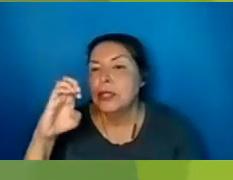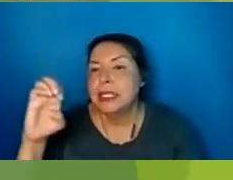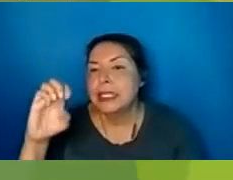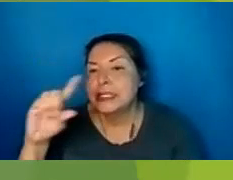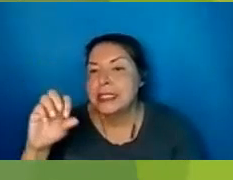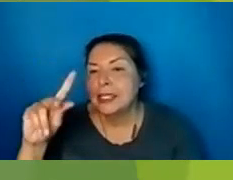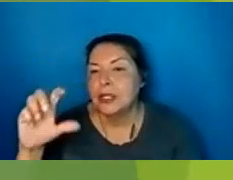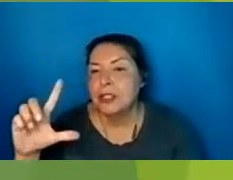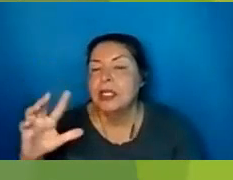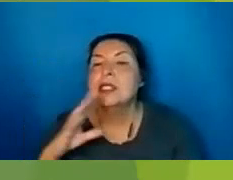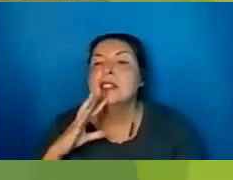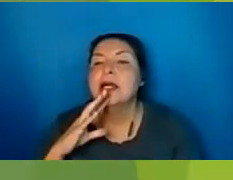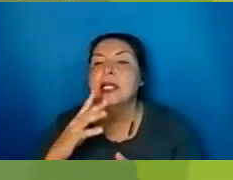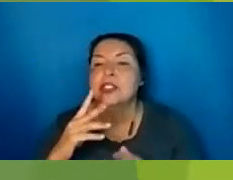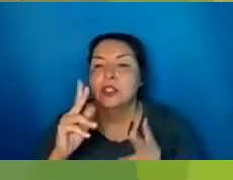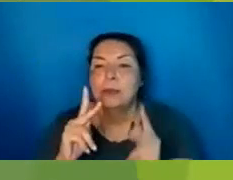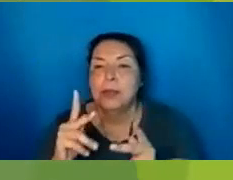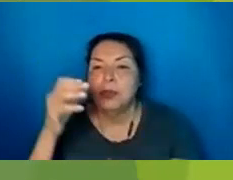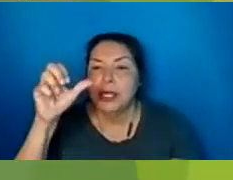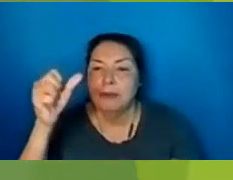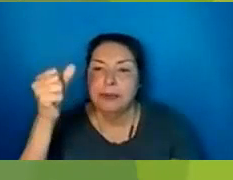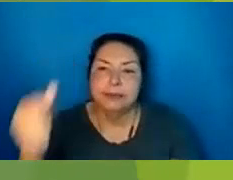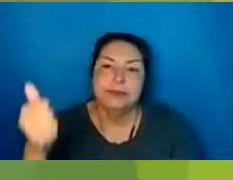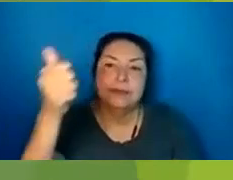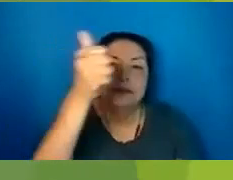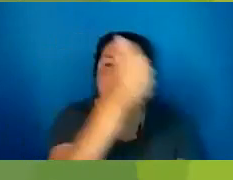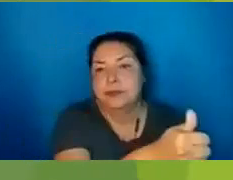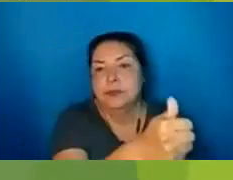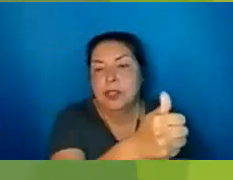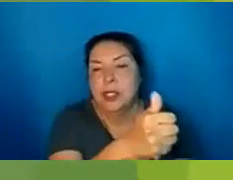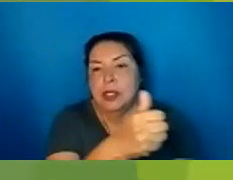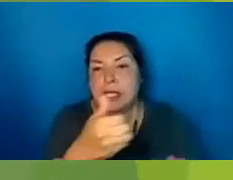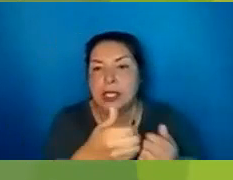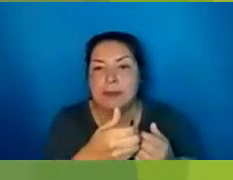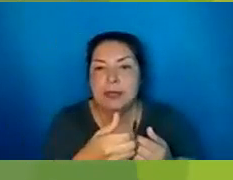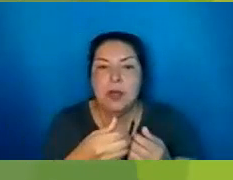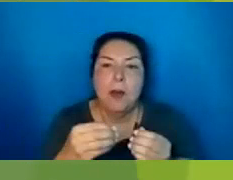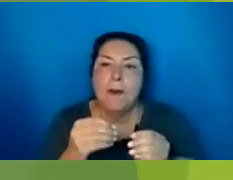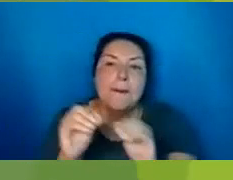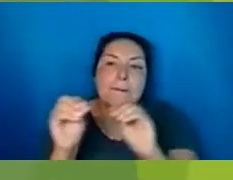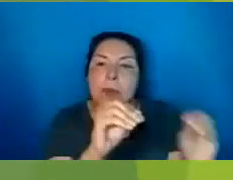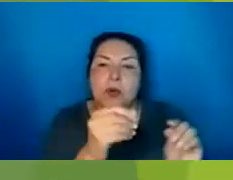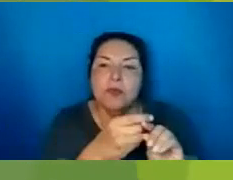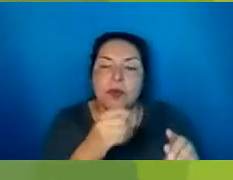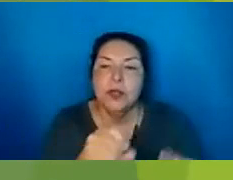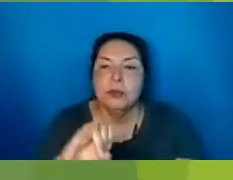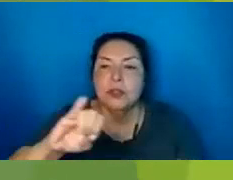exiles, people who have been pulled out of Judah and taken to